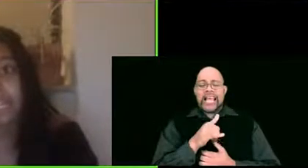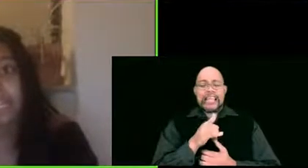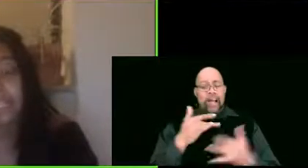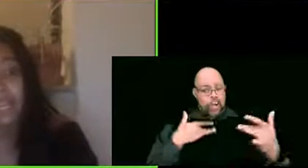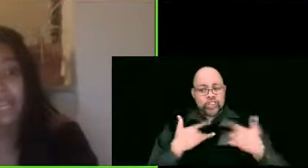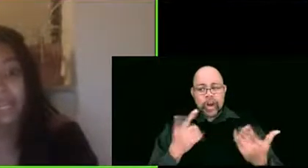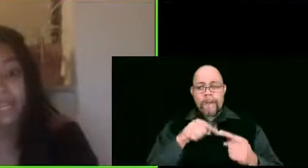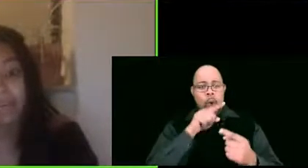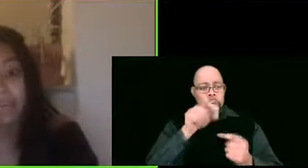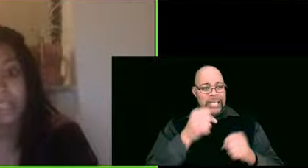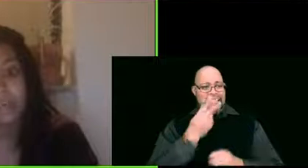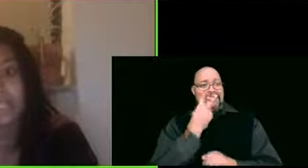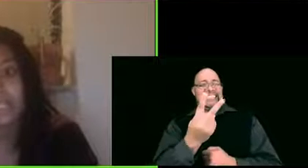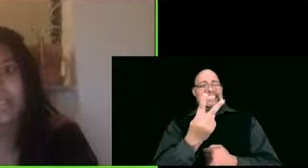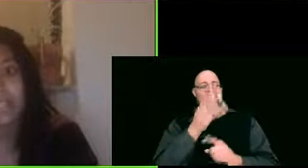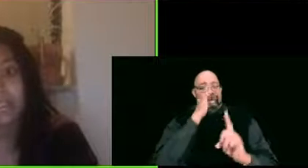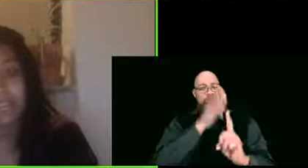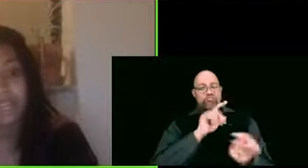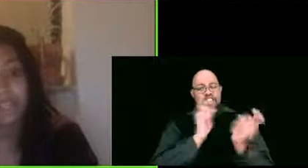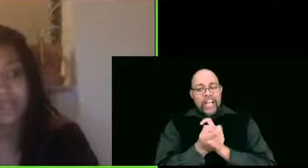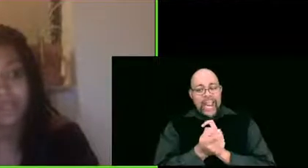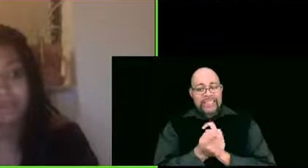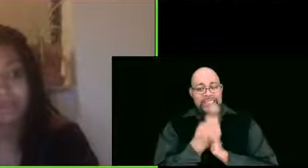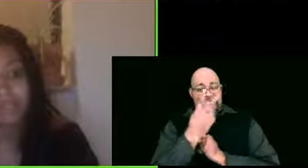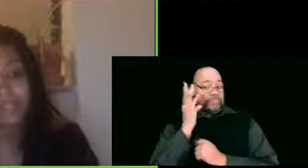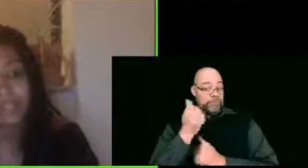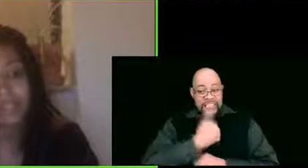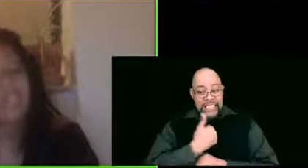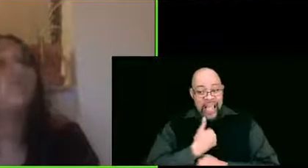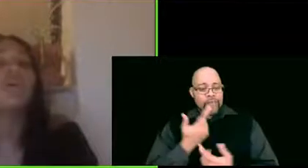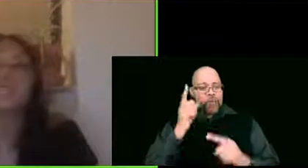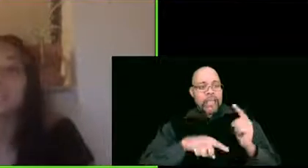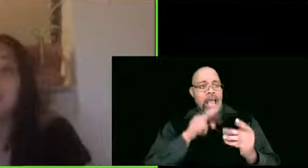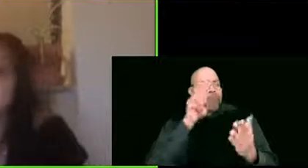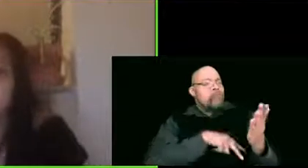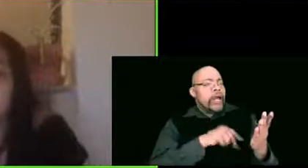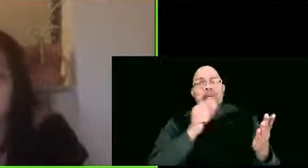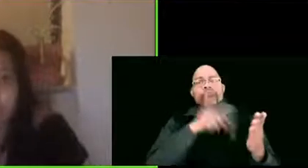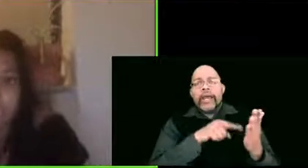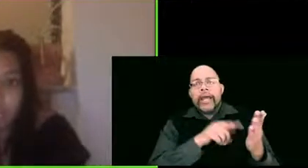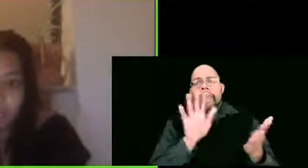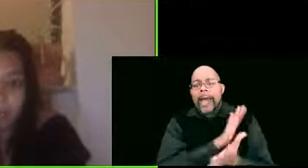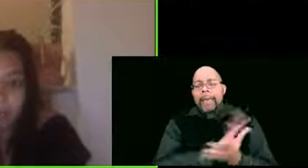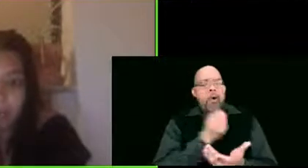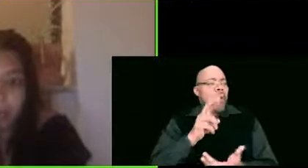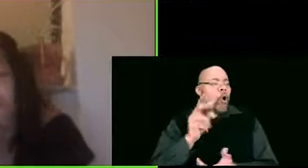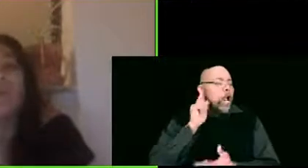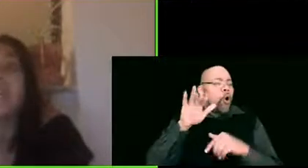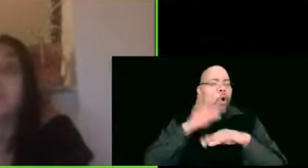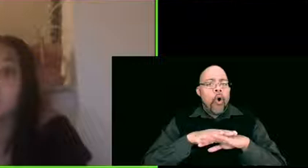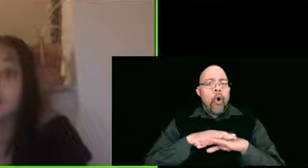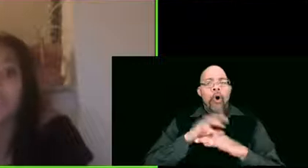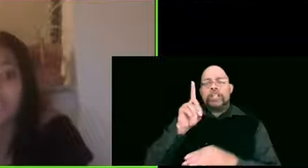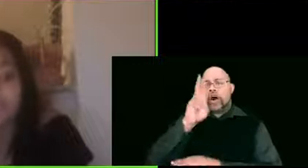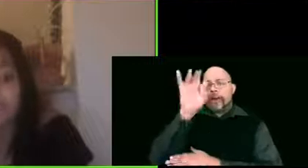something really concerning about when you can see that direct change yourself. And it's no longer something that you're reading about in a research paper or